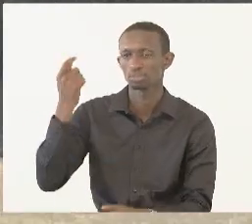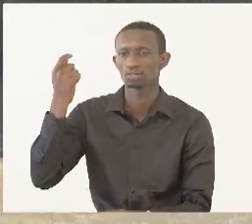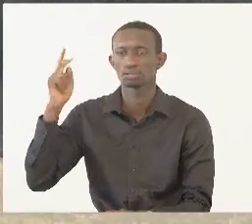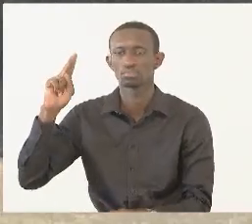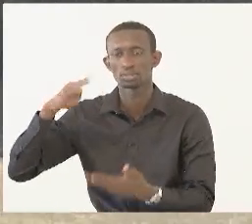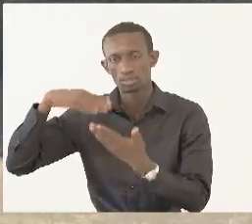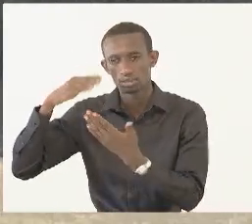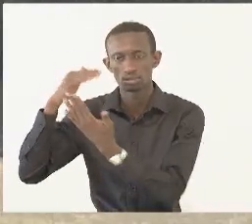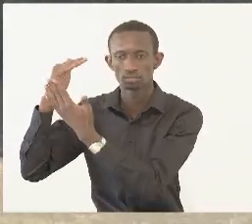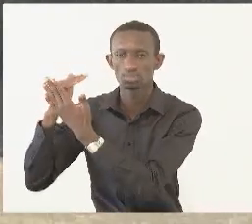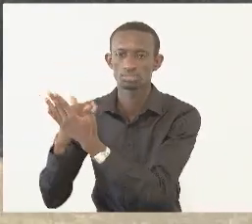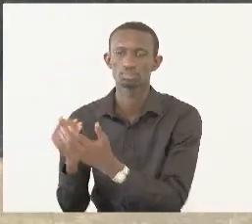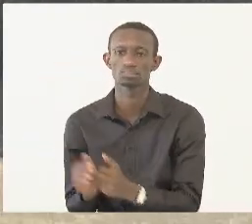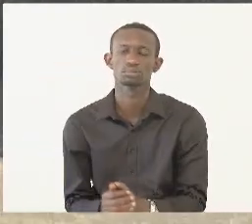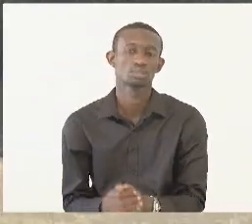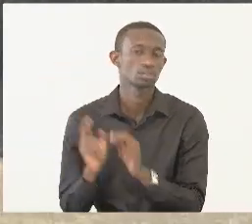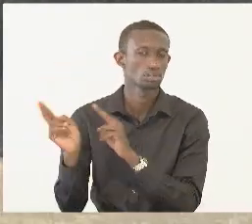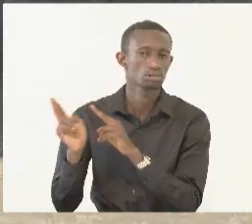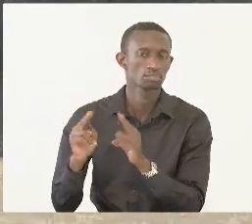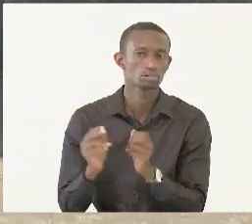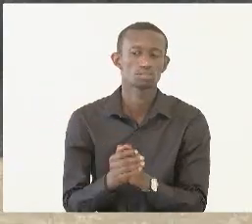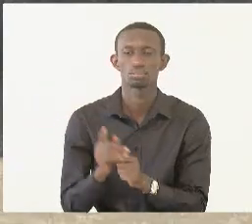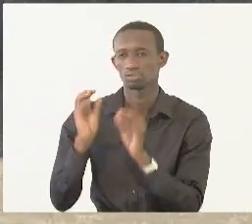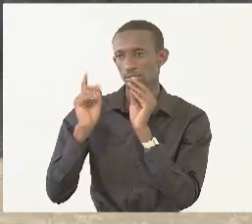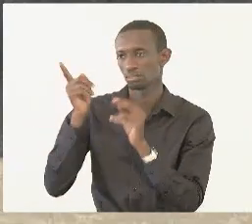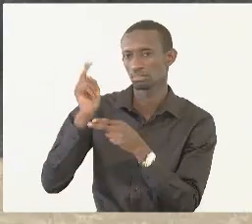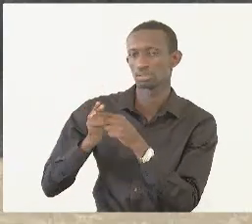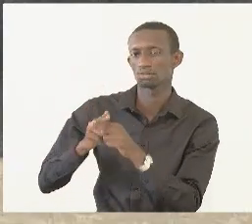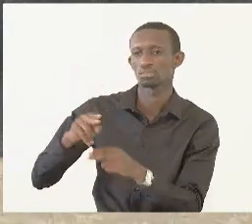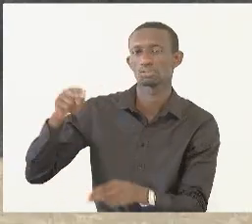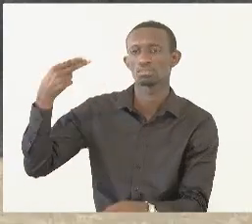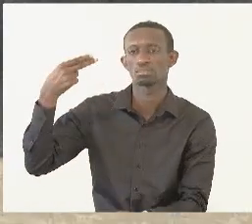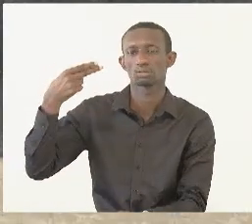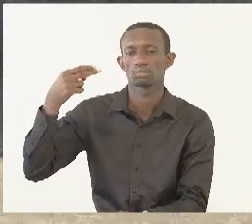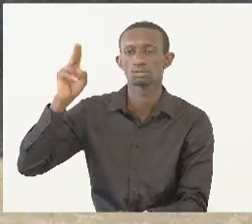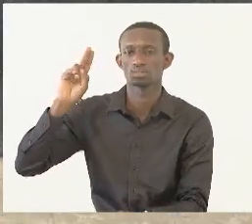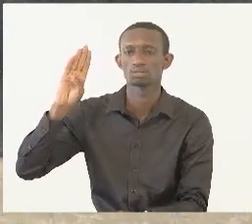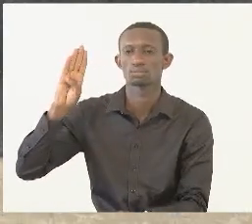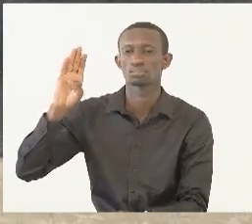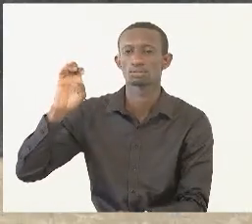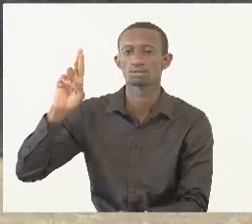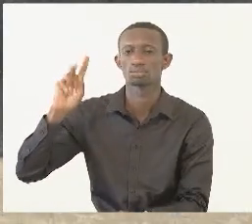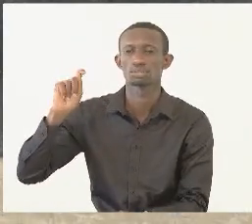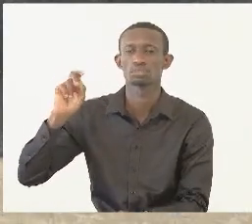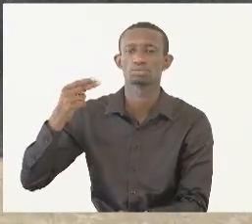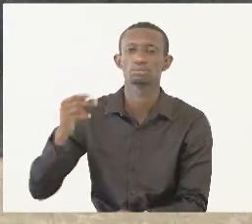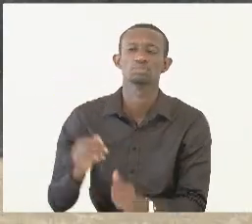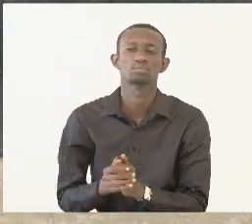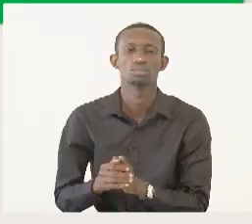program. As usual, I'm teacher Herbert, and I will be taking you through the biology of Senior 2, Unit